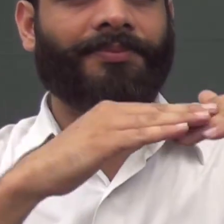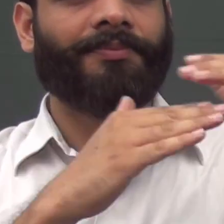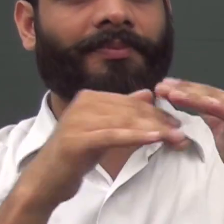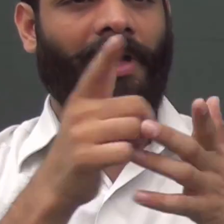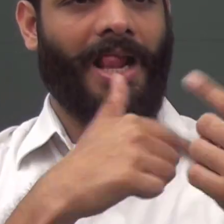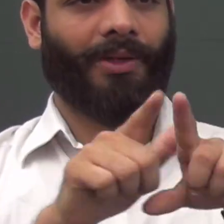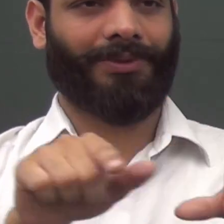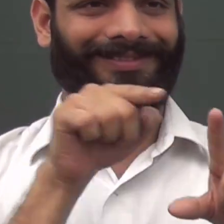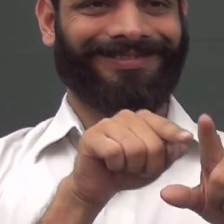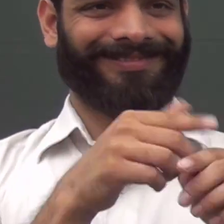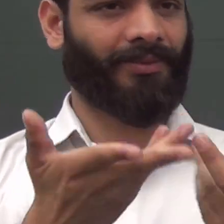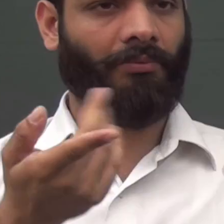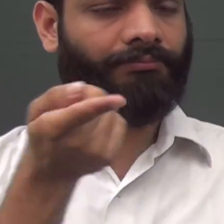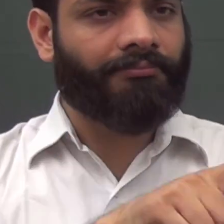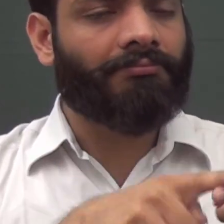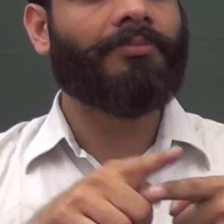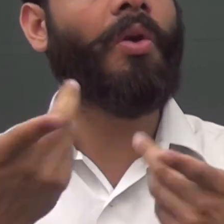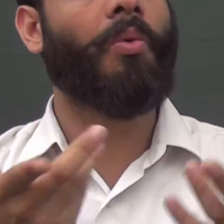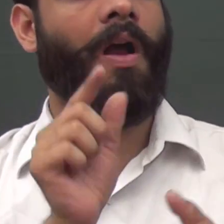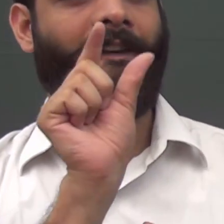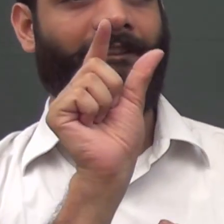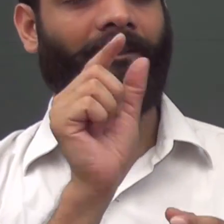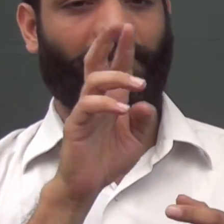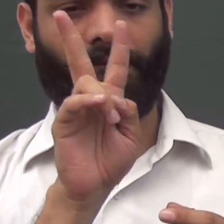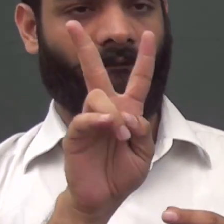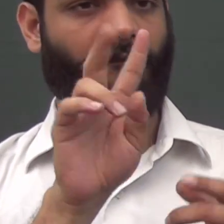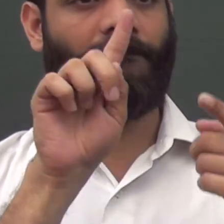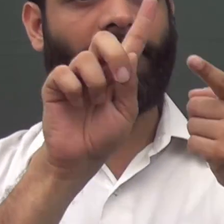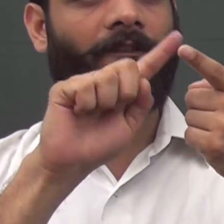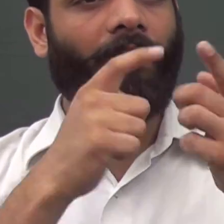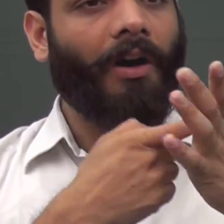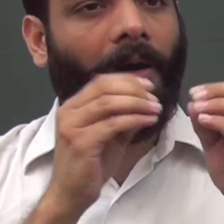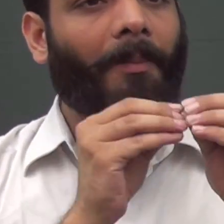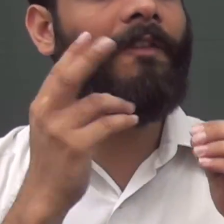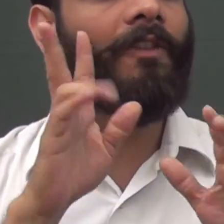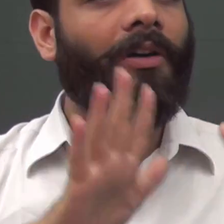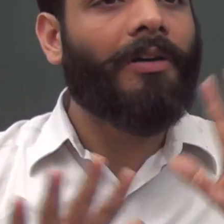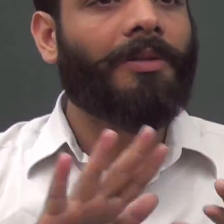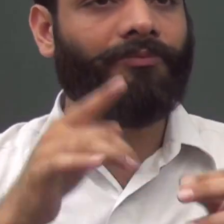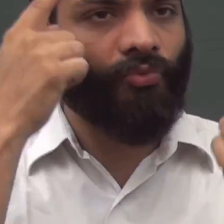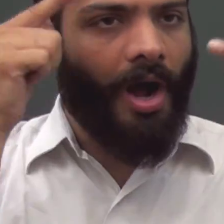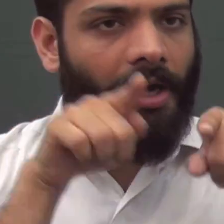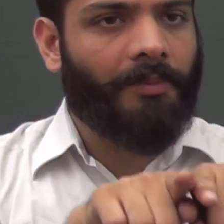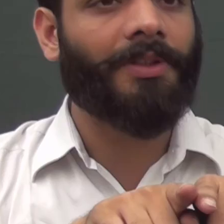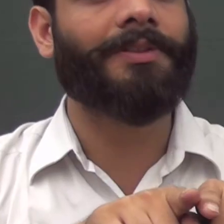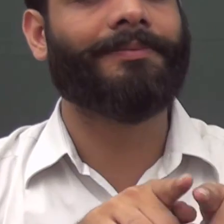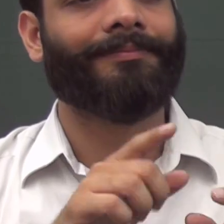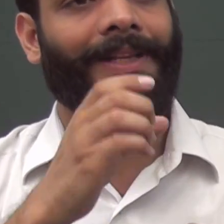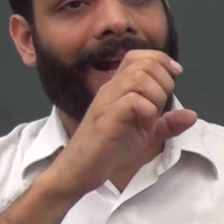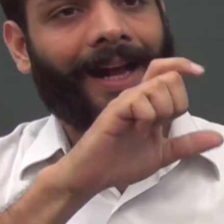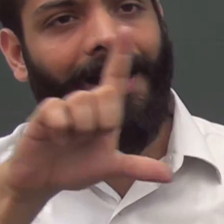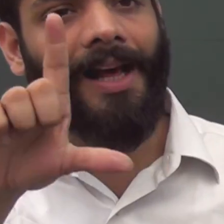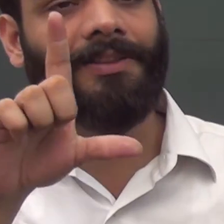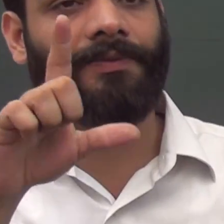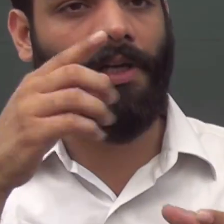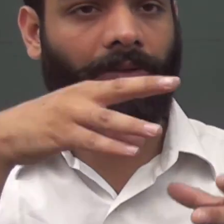of verb agreement and classifier incorporation in Indian Sign Language. The observations and